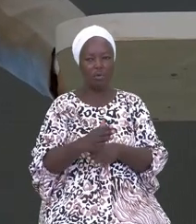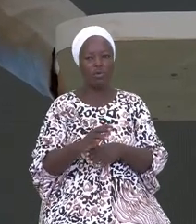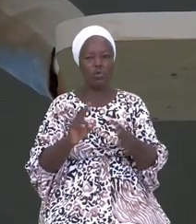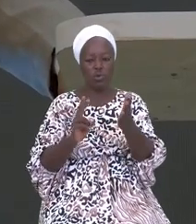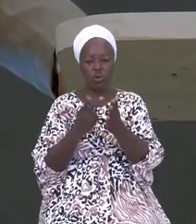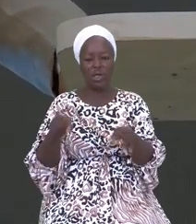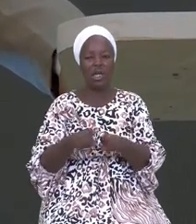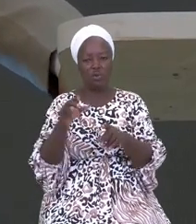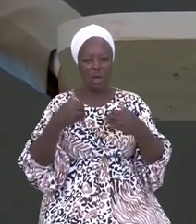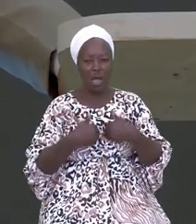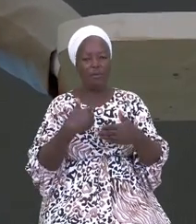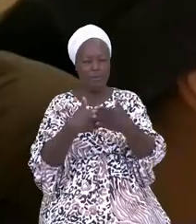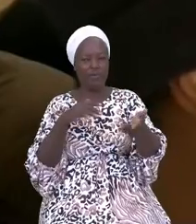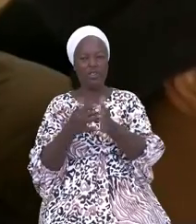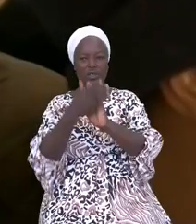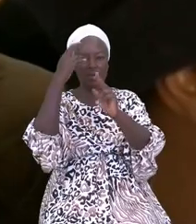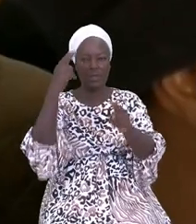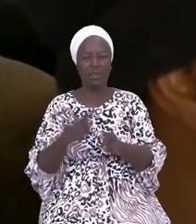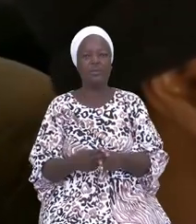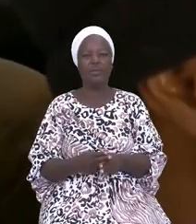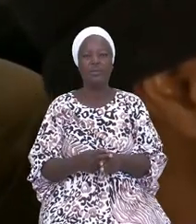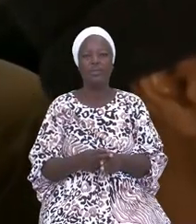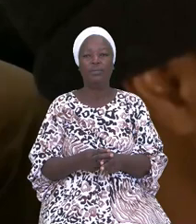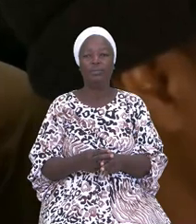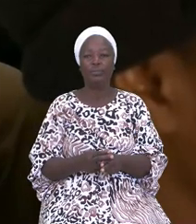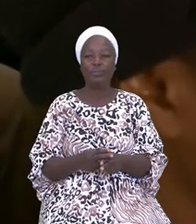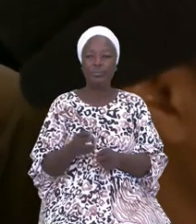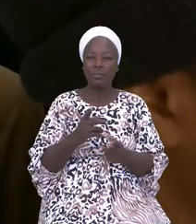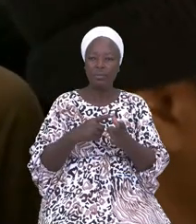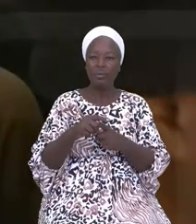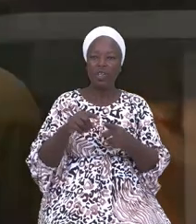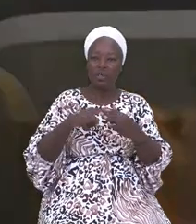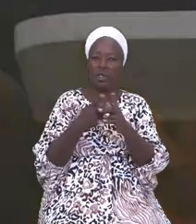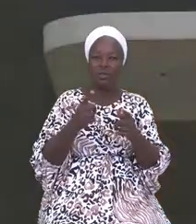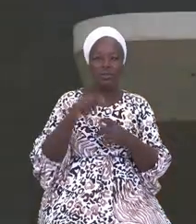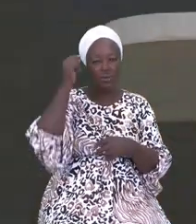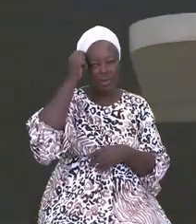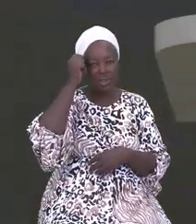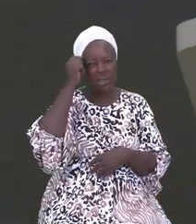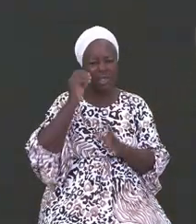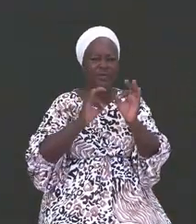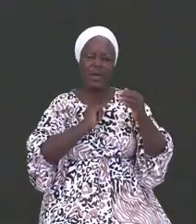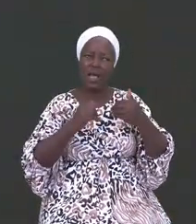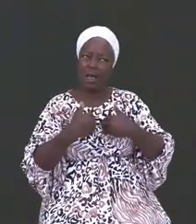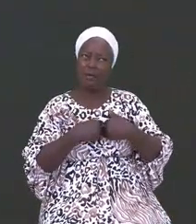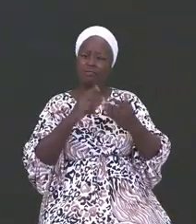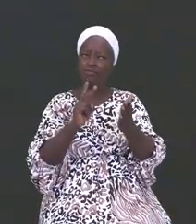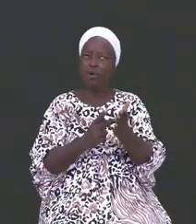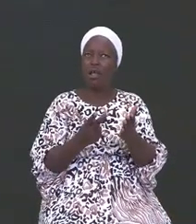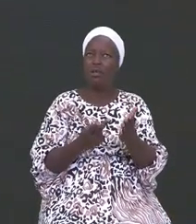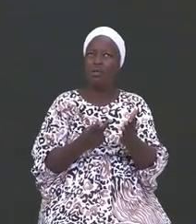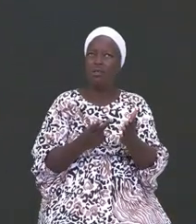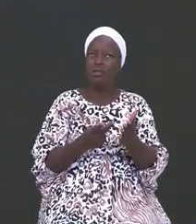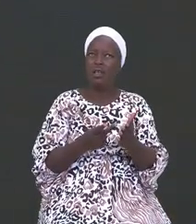as you had before. Yeah. And now you need to begin to think, if I had twice